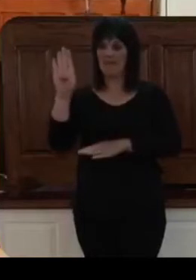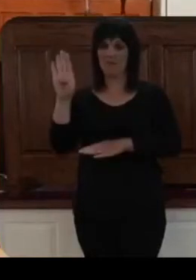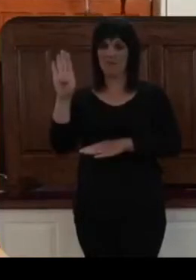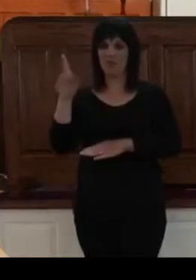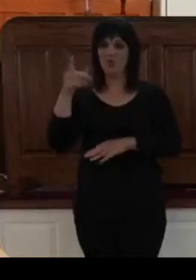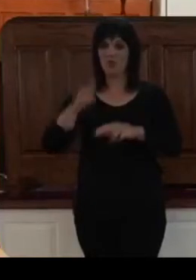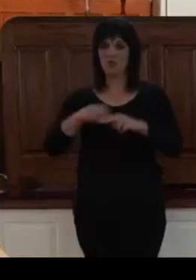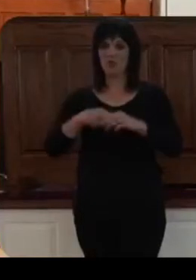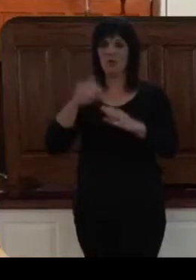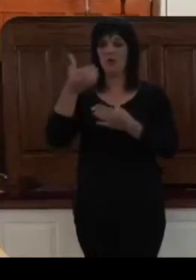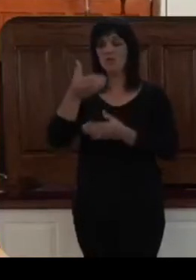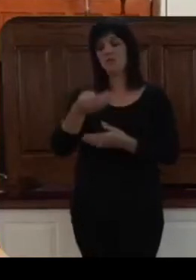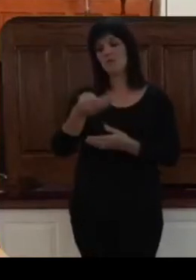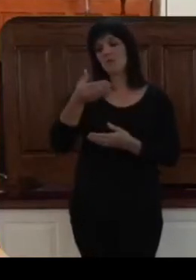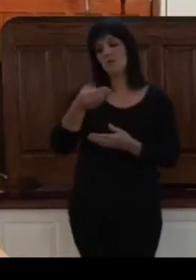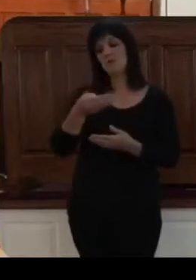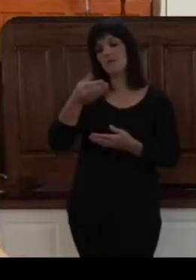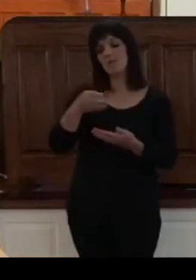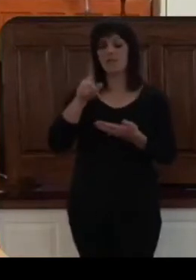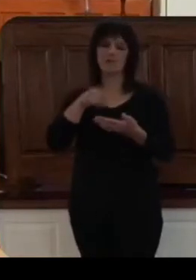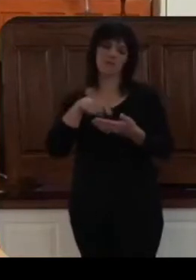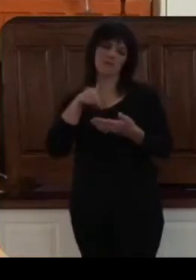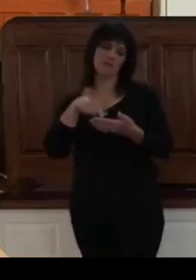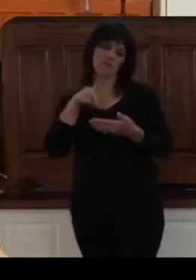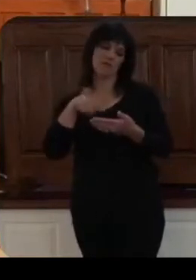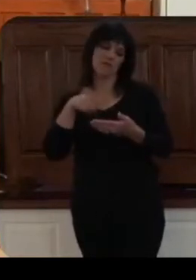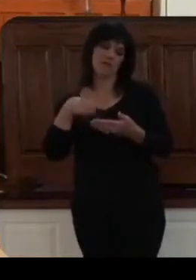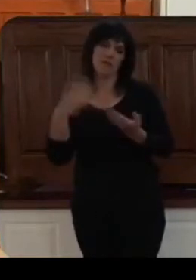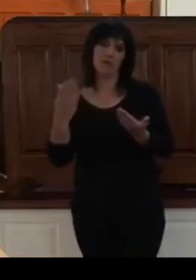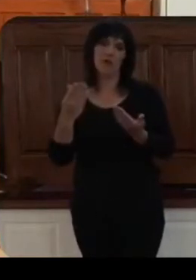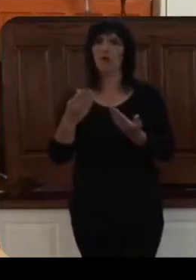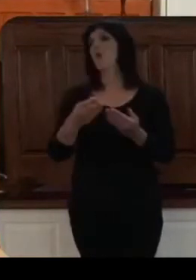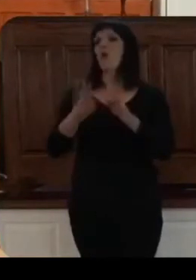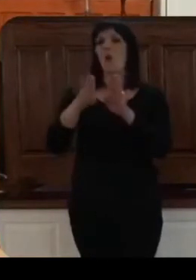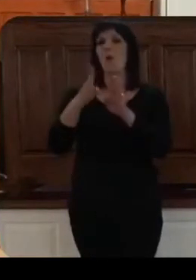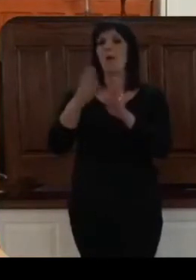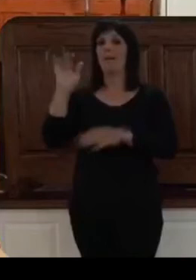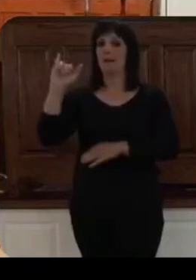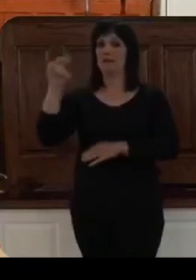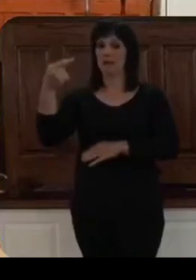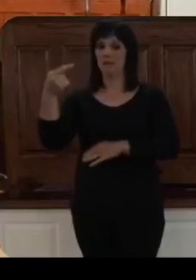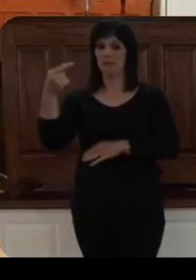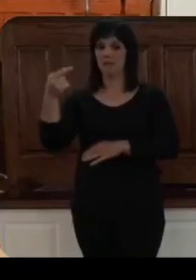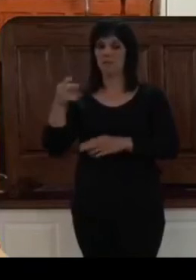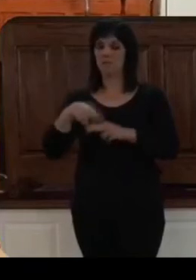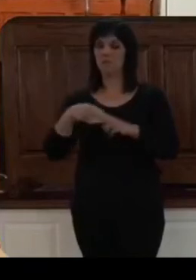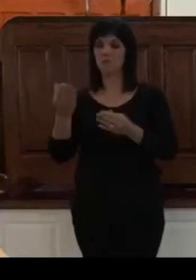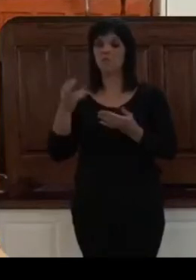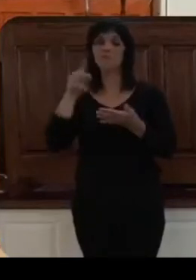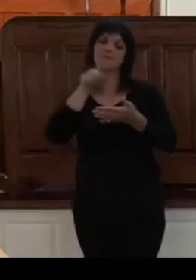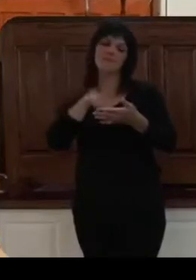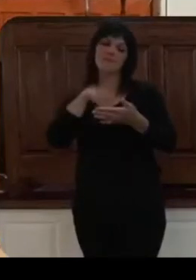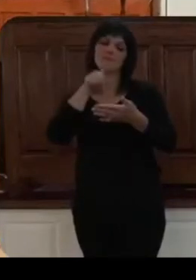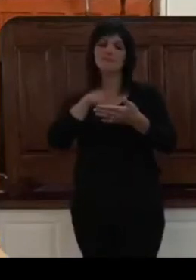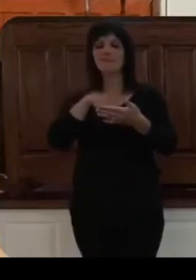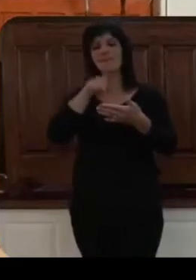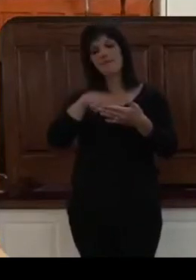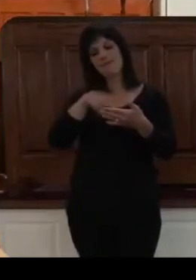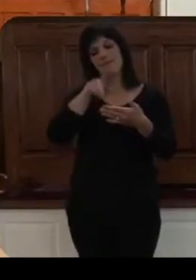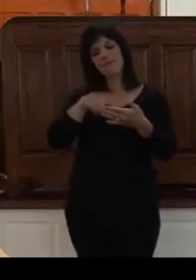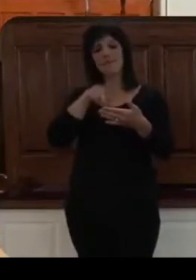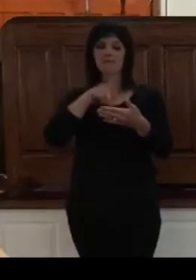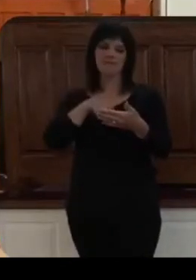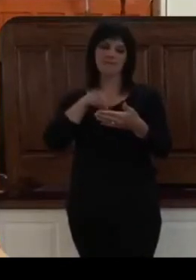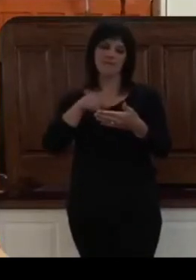sit there, and you scroll, right? You just scroll. You open up Instagram, and you sit there, and you scroll, and you